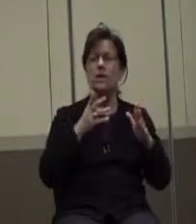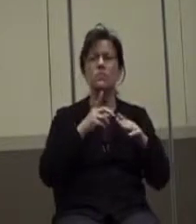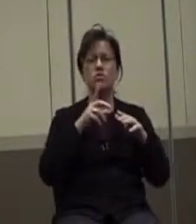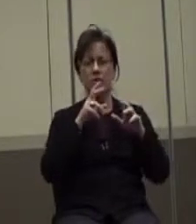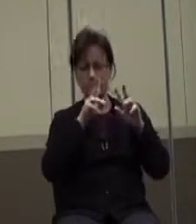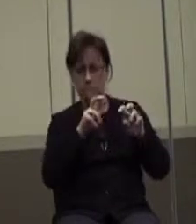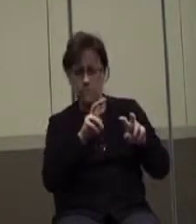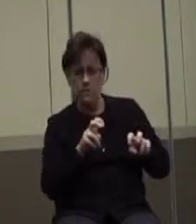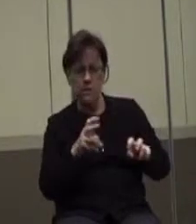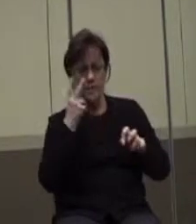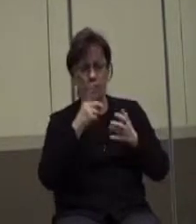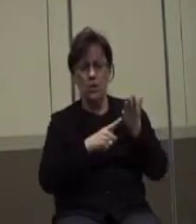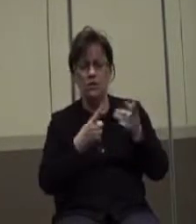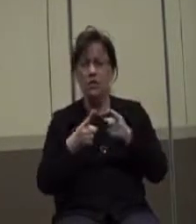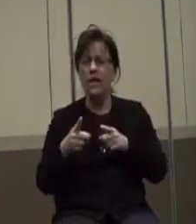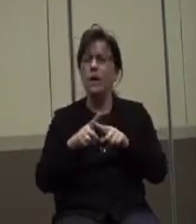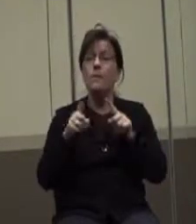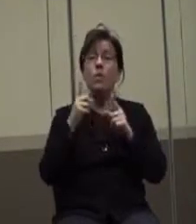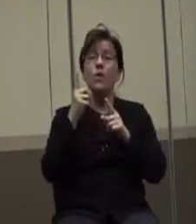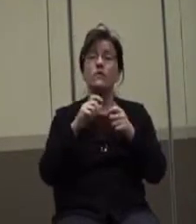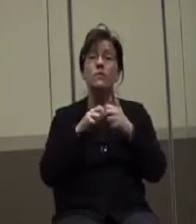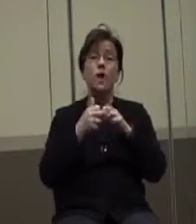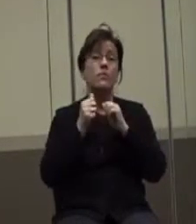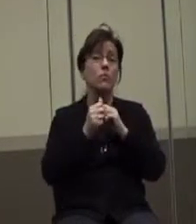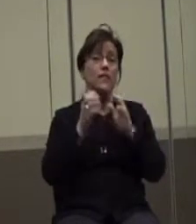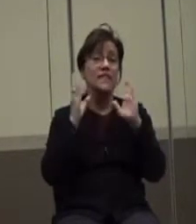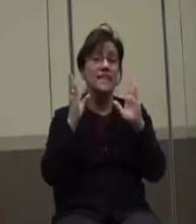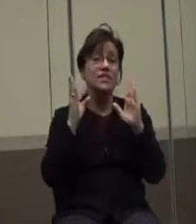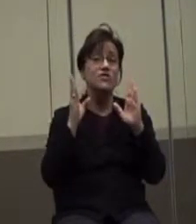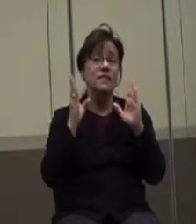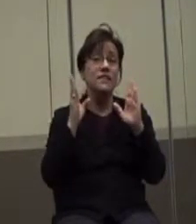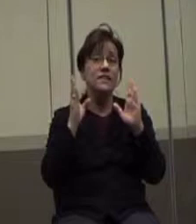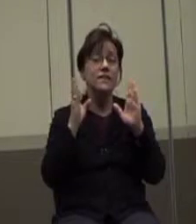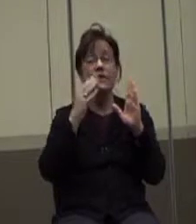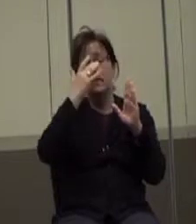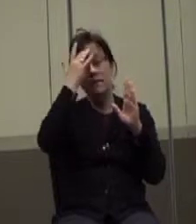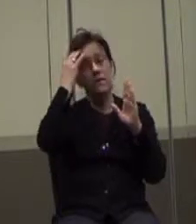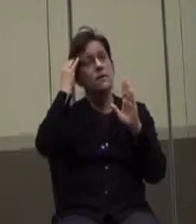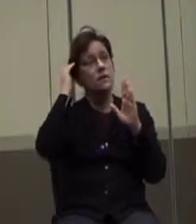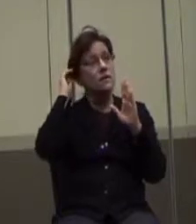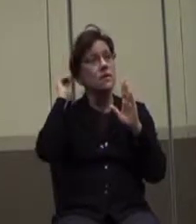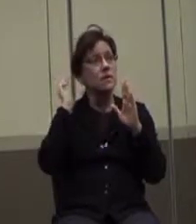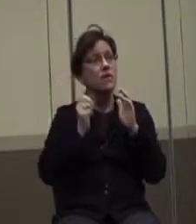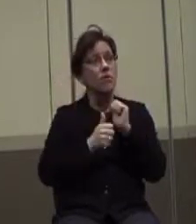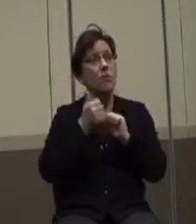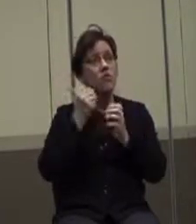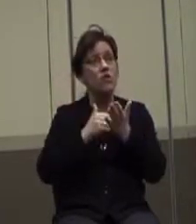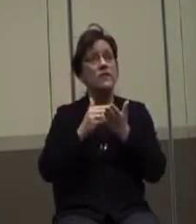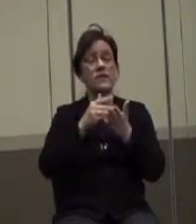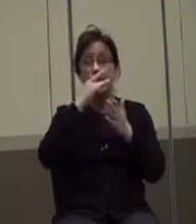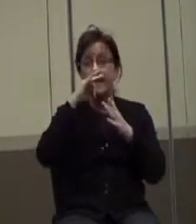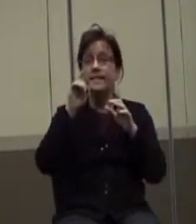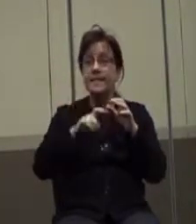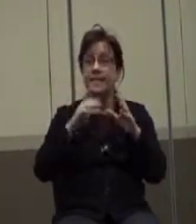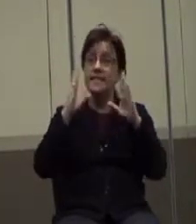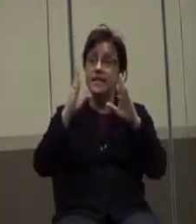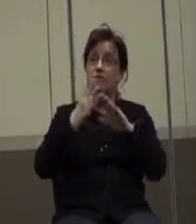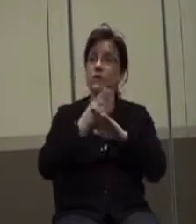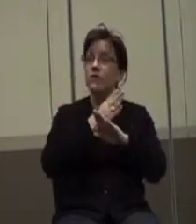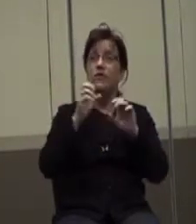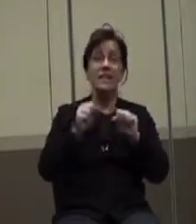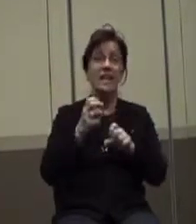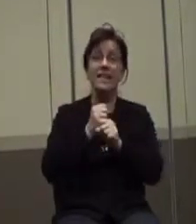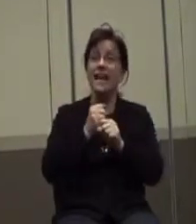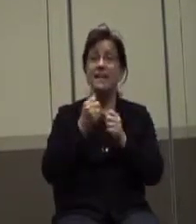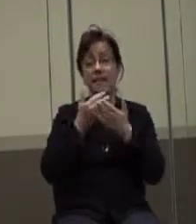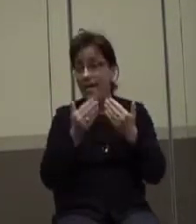to see what's going on. One of the problems you've got with attention is that most of the time, kids need attention before they can get